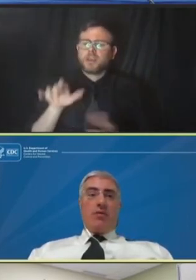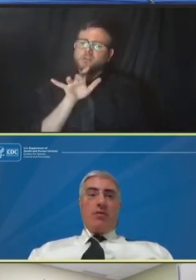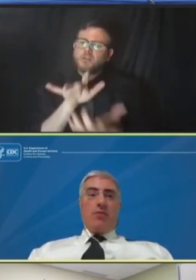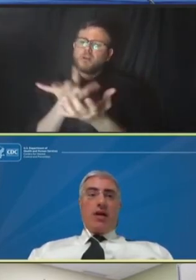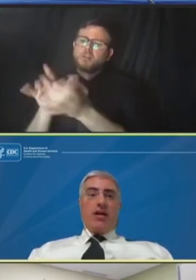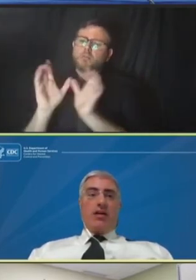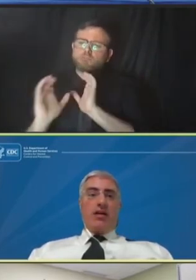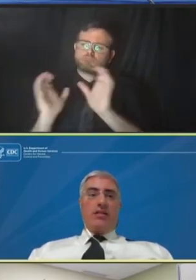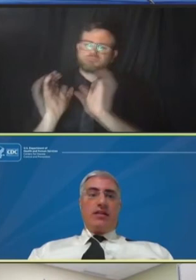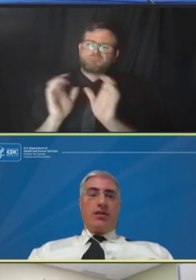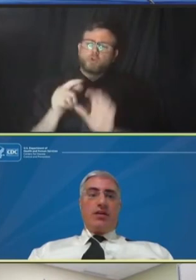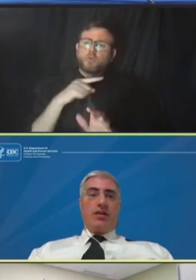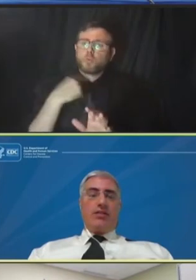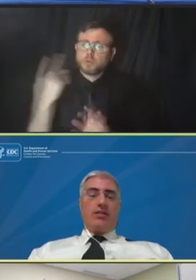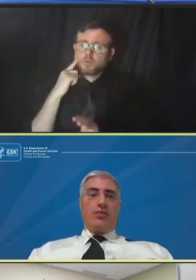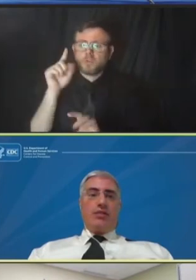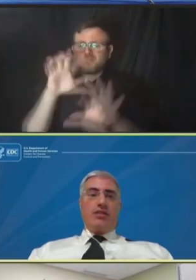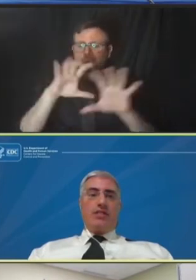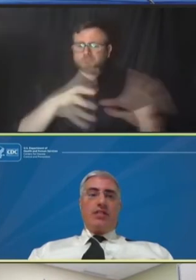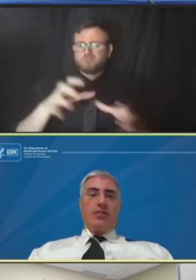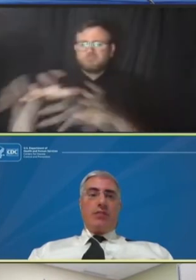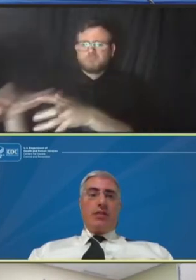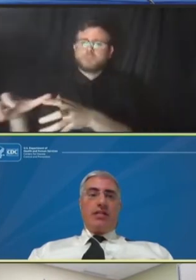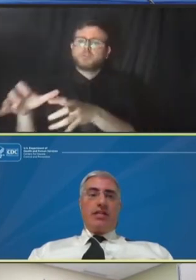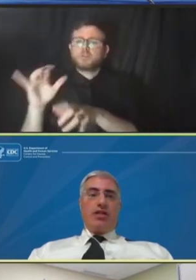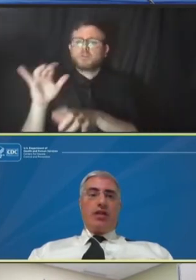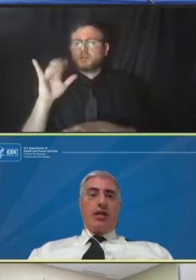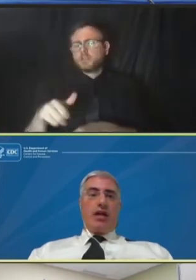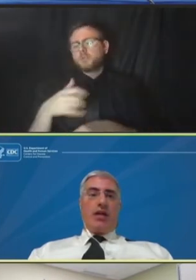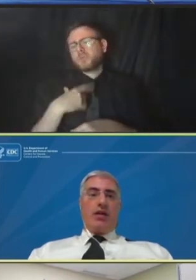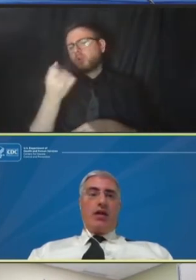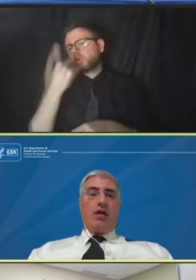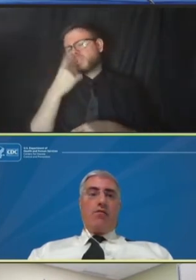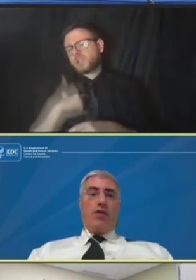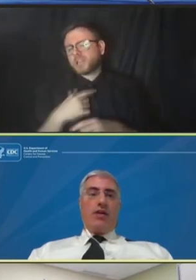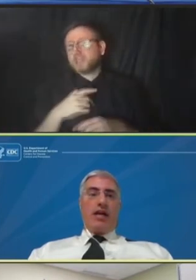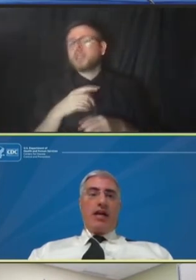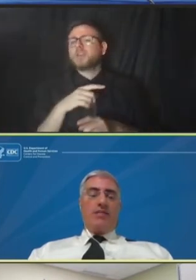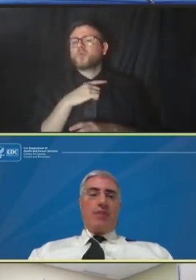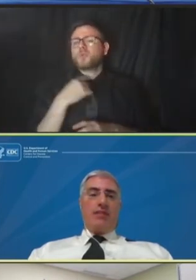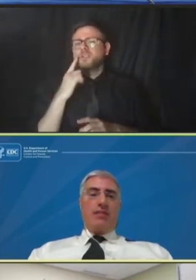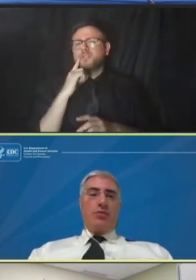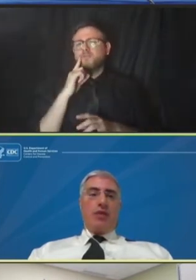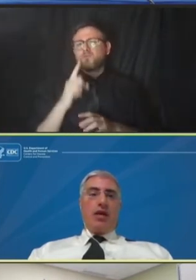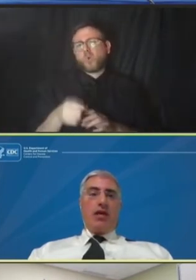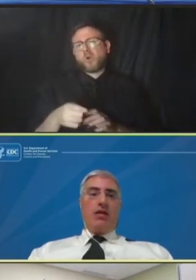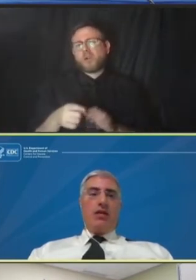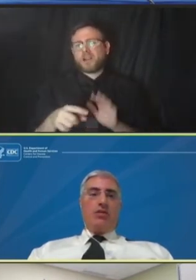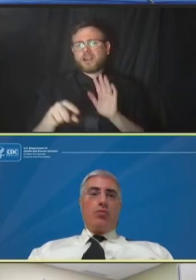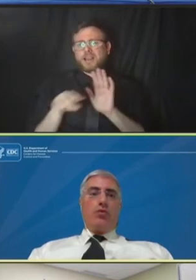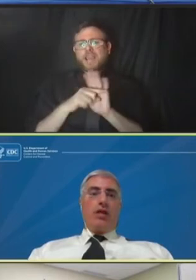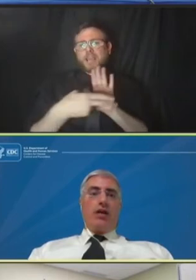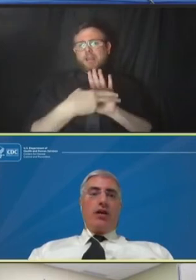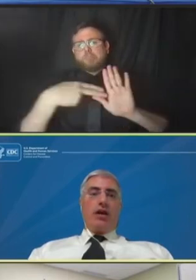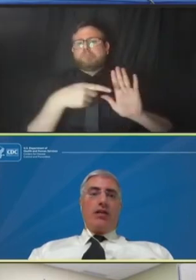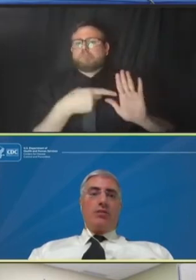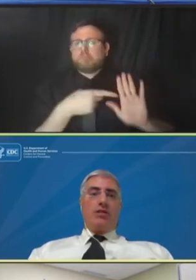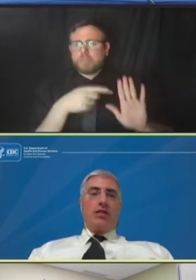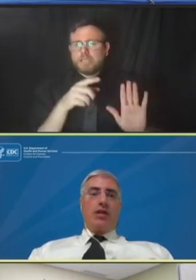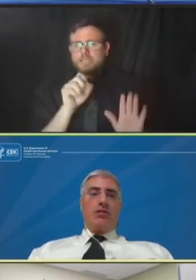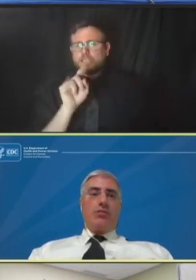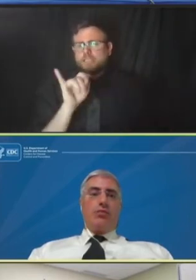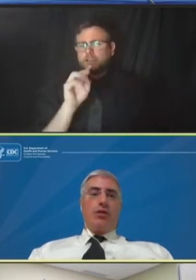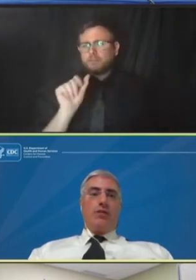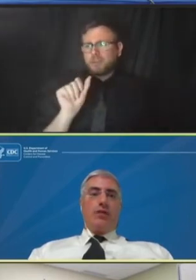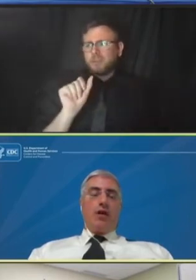time recognizing that there is this risk of stigmatization and avoiding that as best as we can. So we're relying on our experts